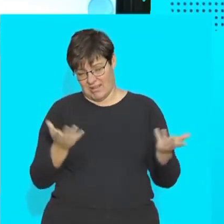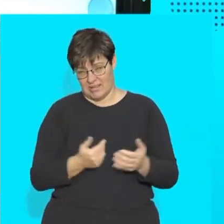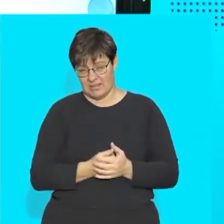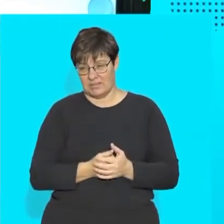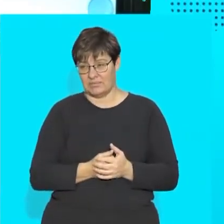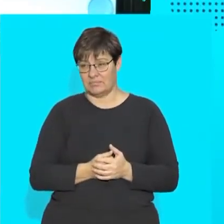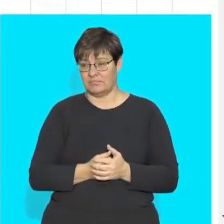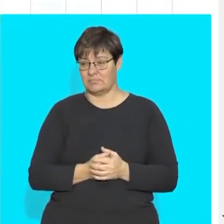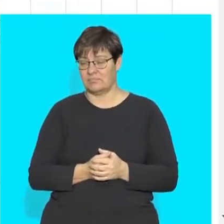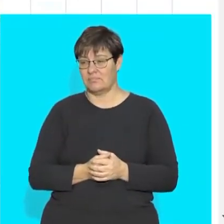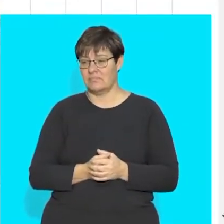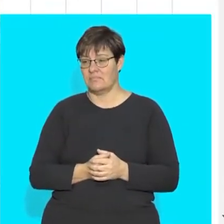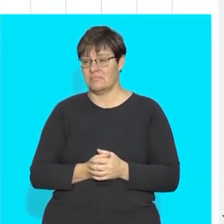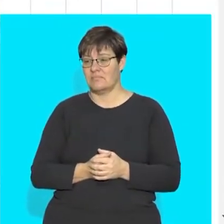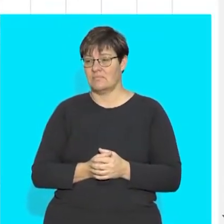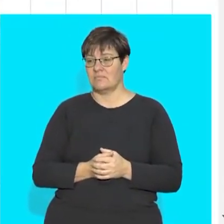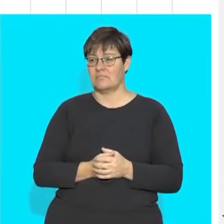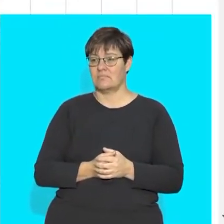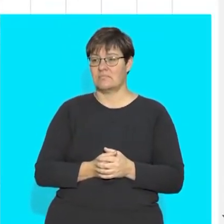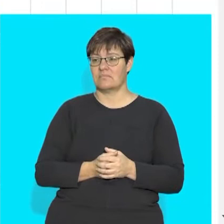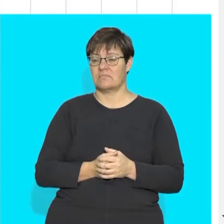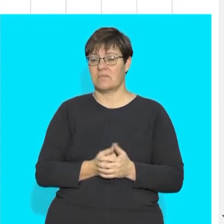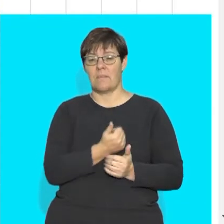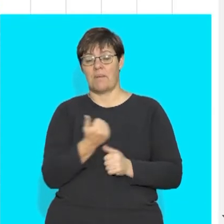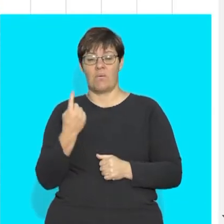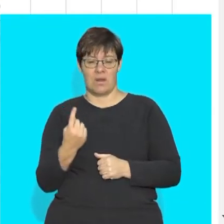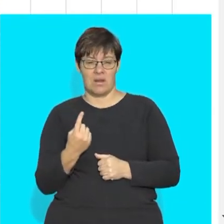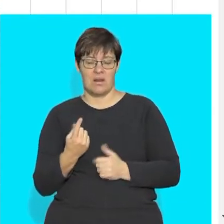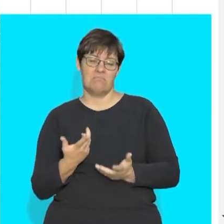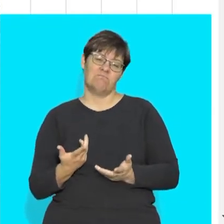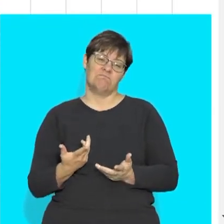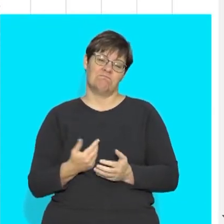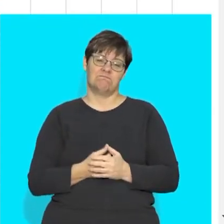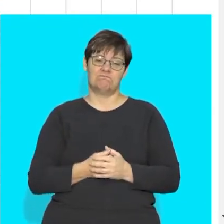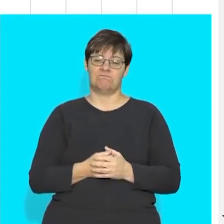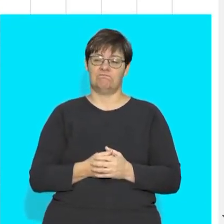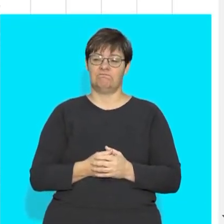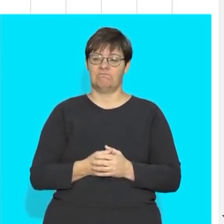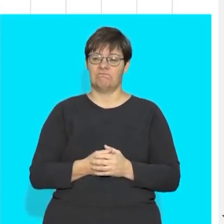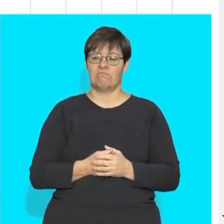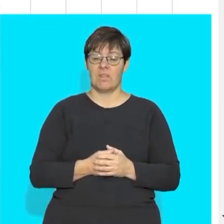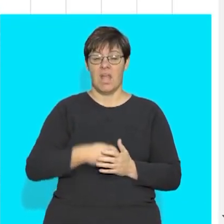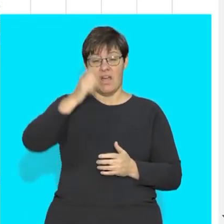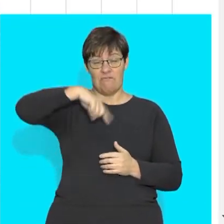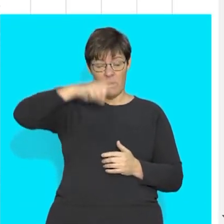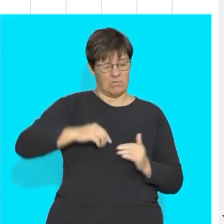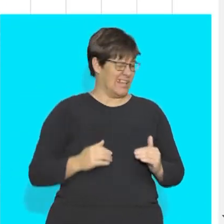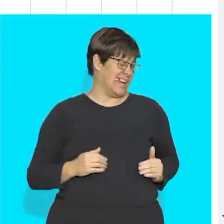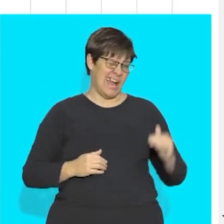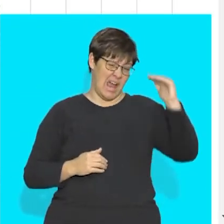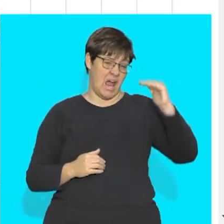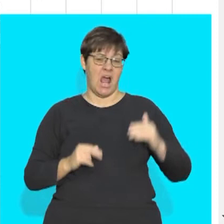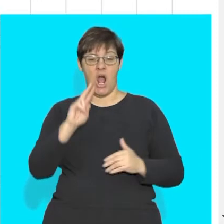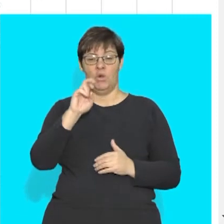okay? Let's go back to 1. Let's make it a much, so we're in